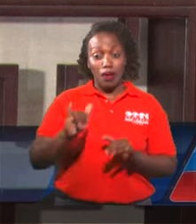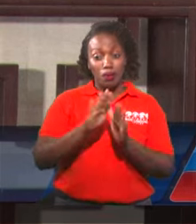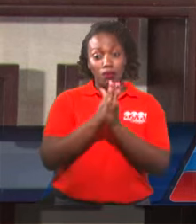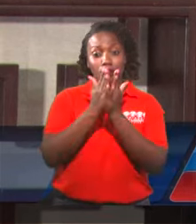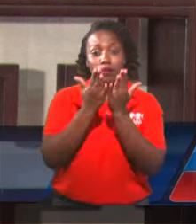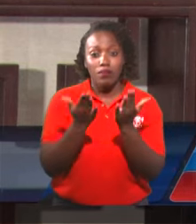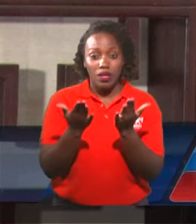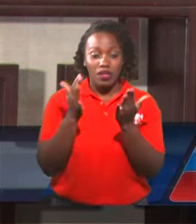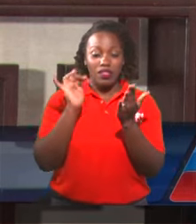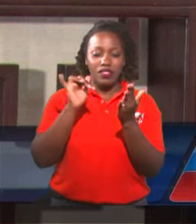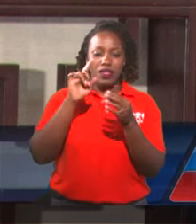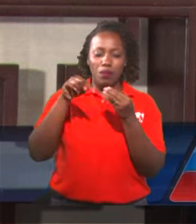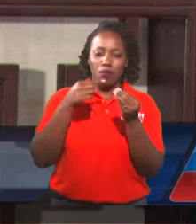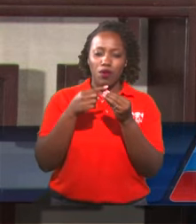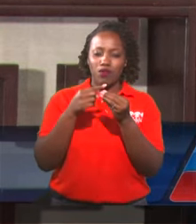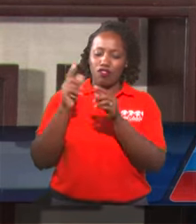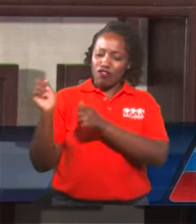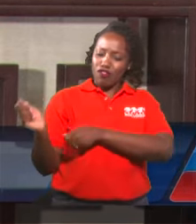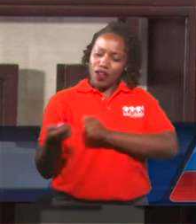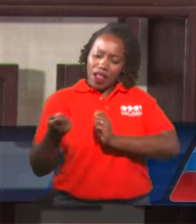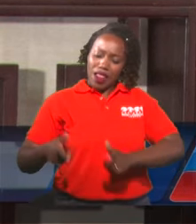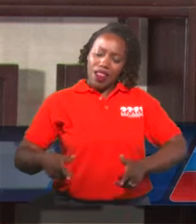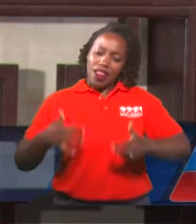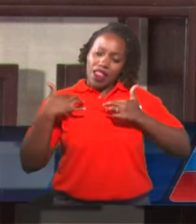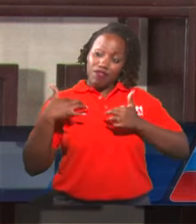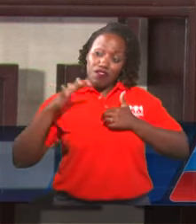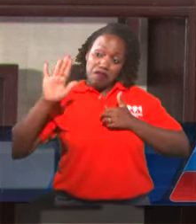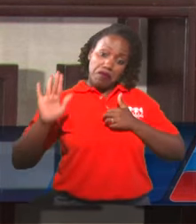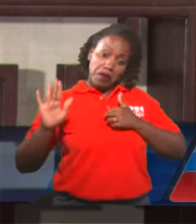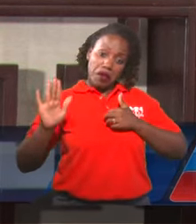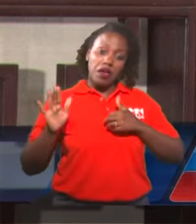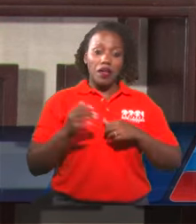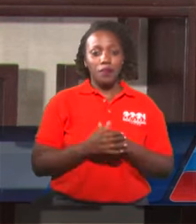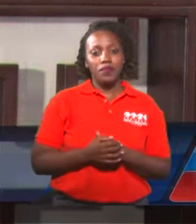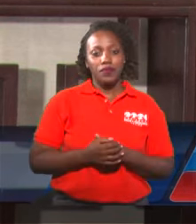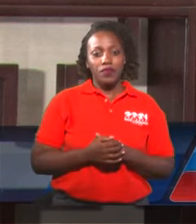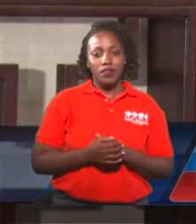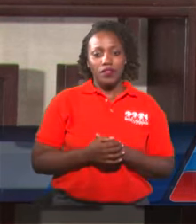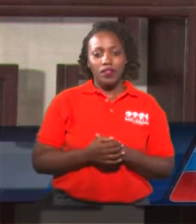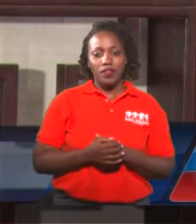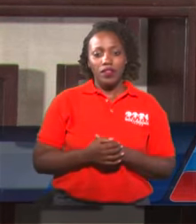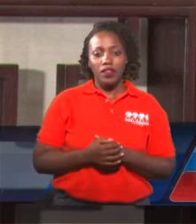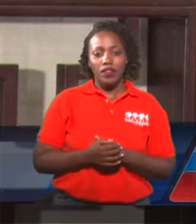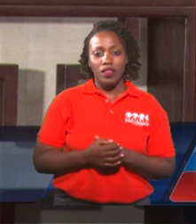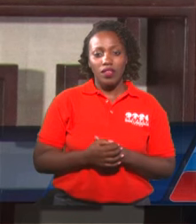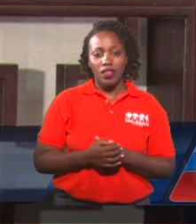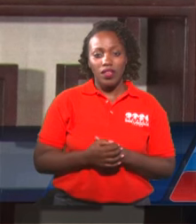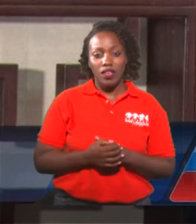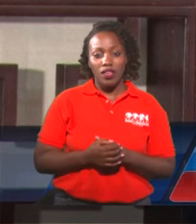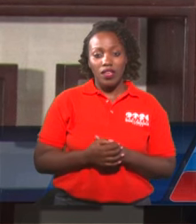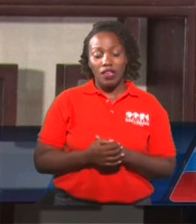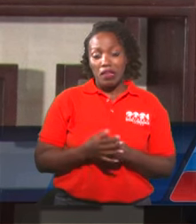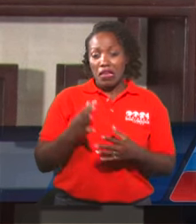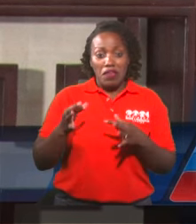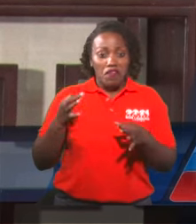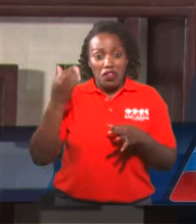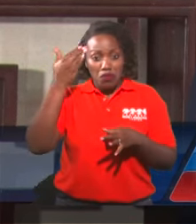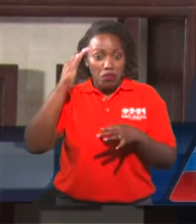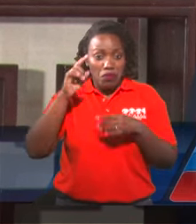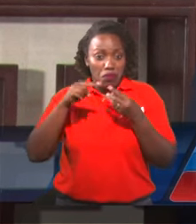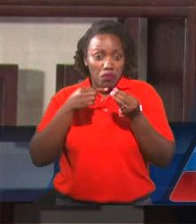of the cricketing life of Wes Hall. I would hardly have been interested and probably would not have read